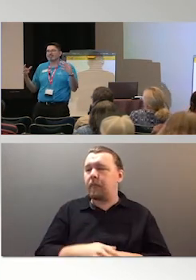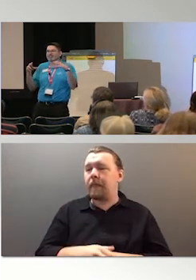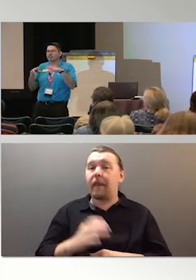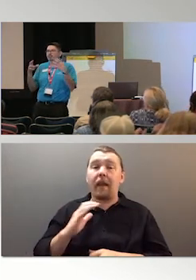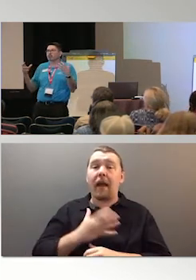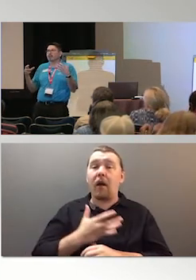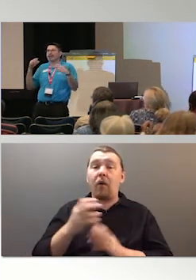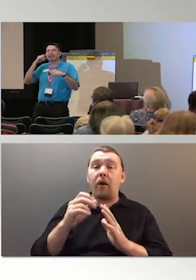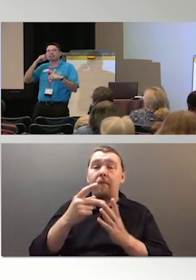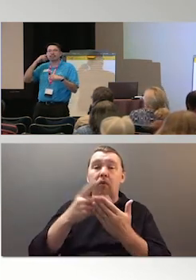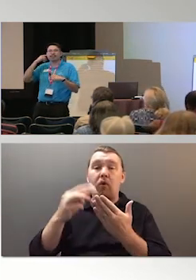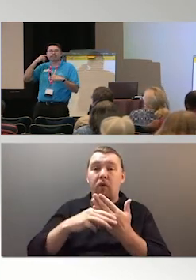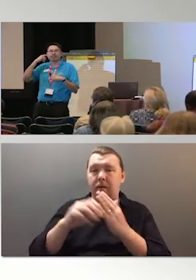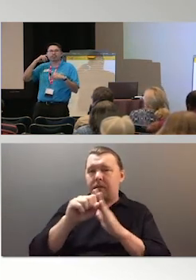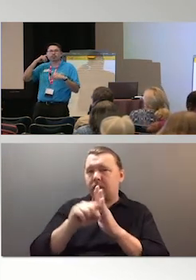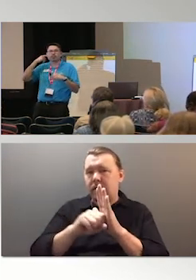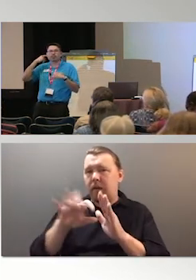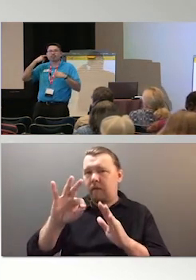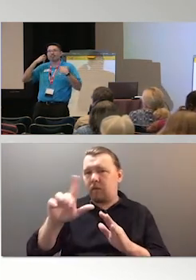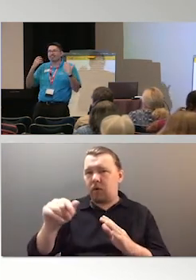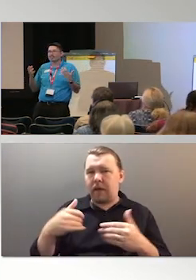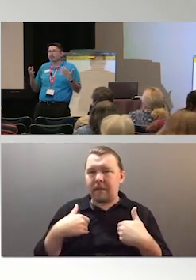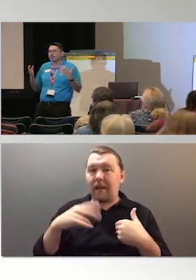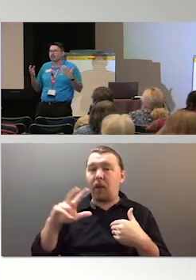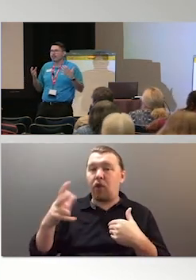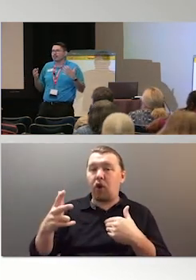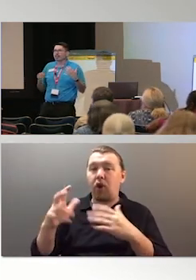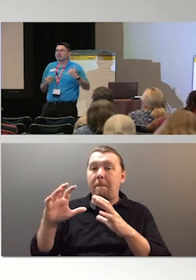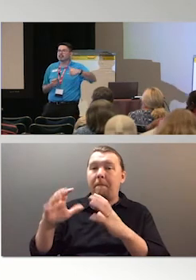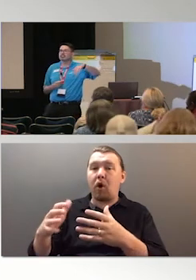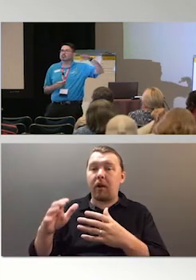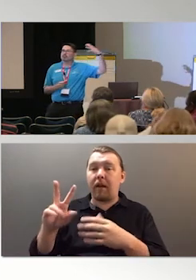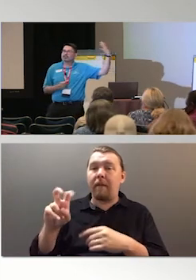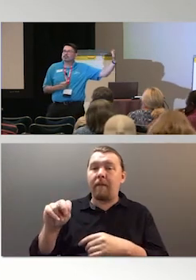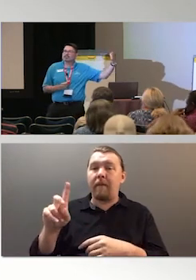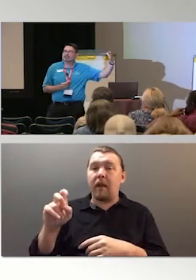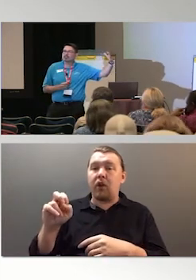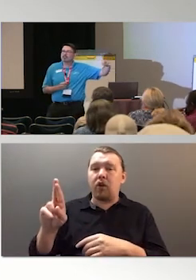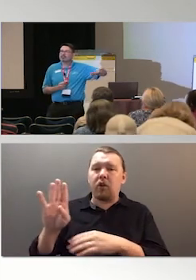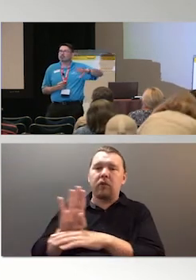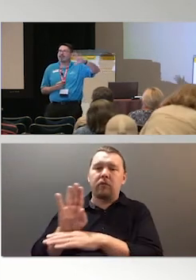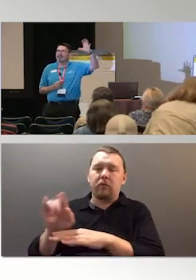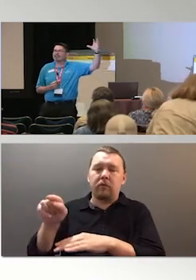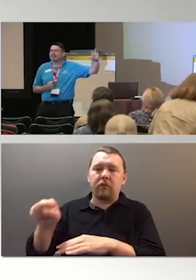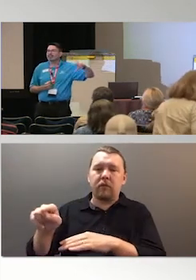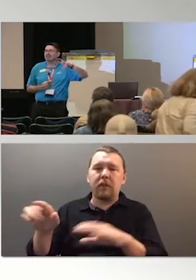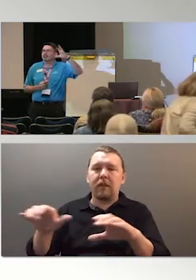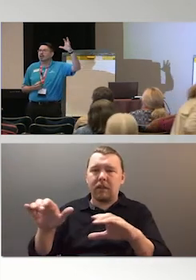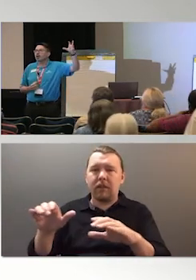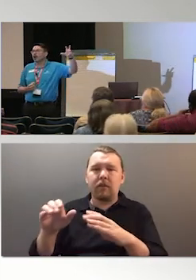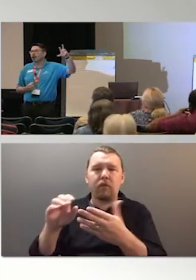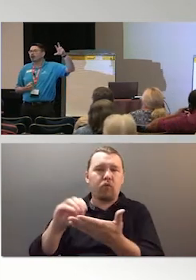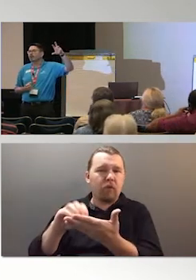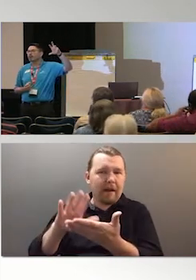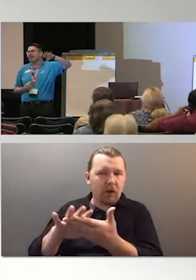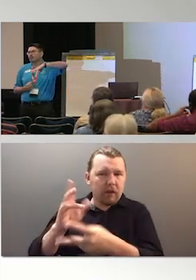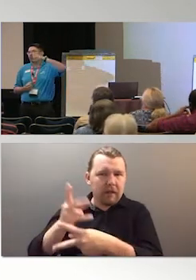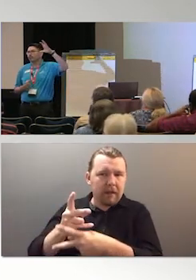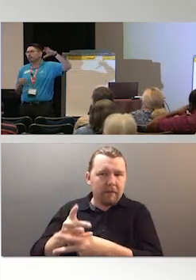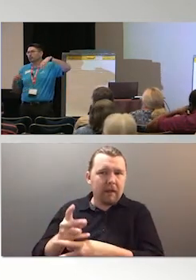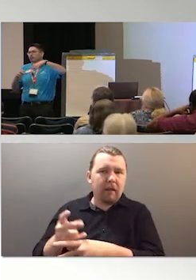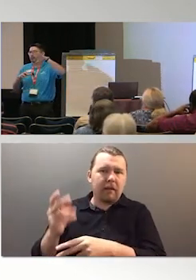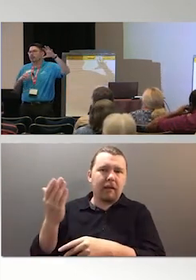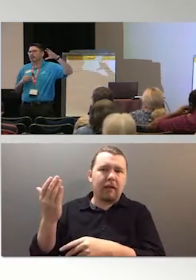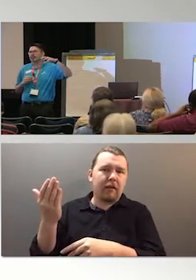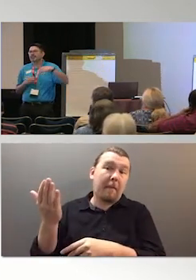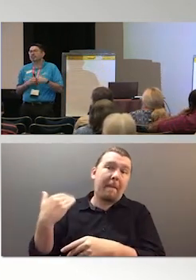program, the state of Florida, actually has a third-party vendor that does the record-keeping back end of ABLE